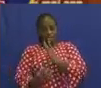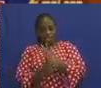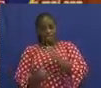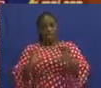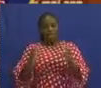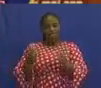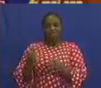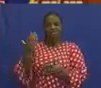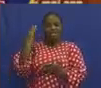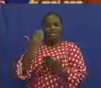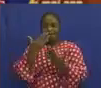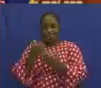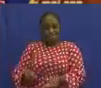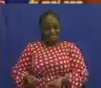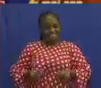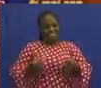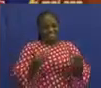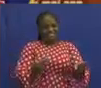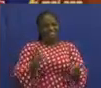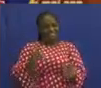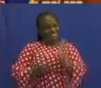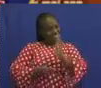generous donations towards this development.